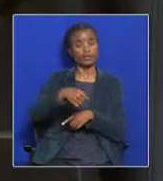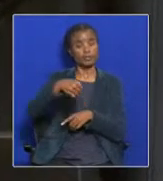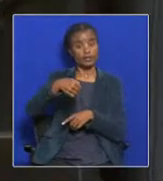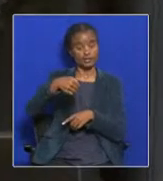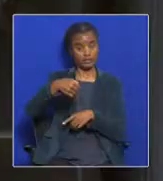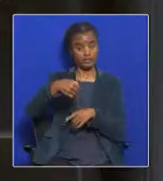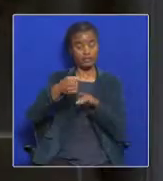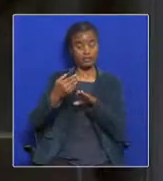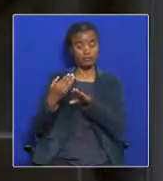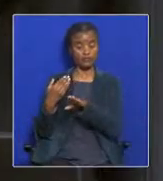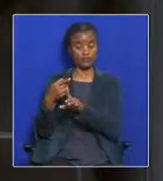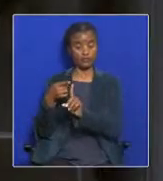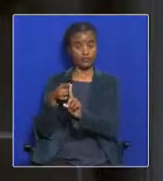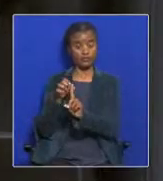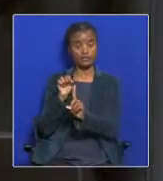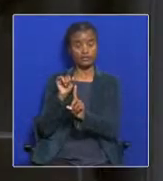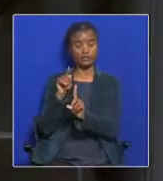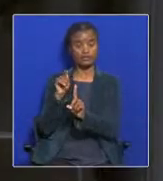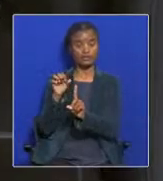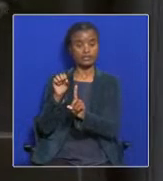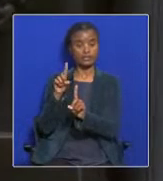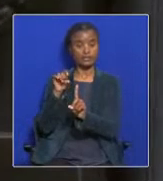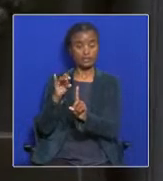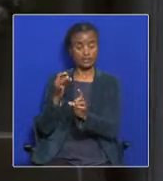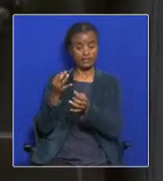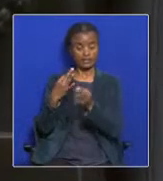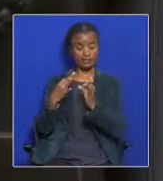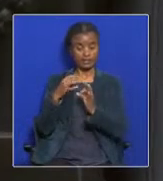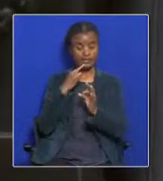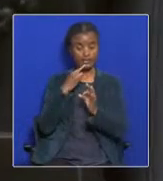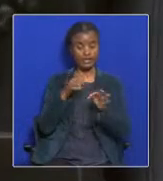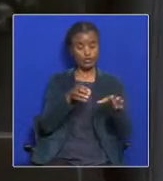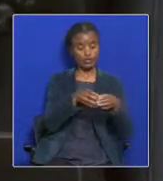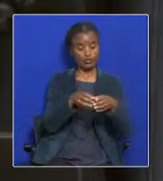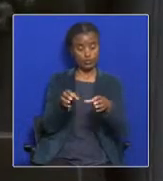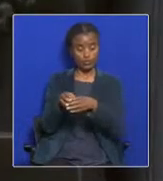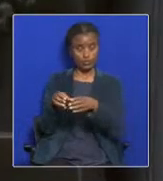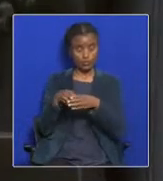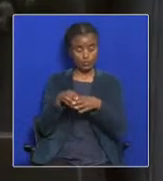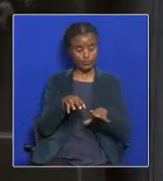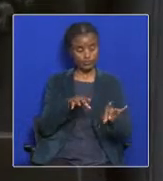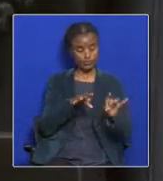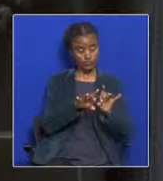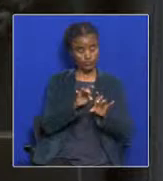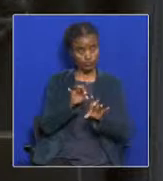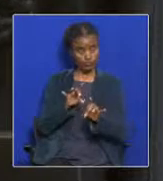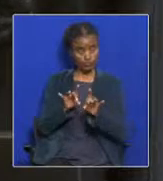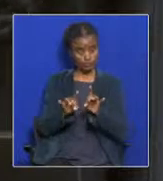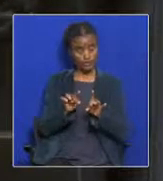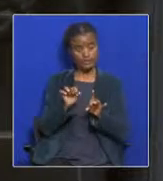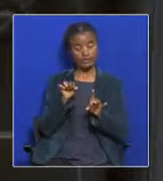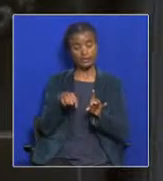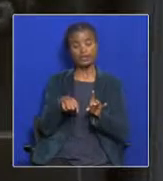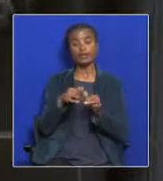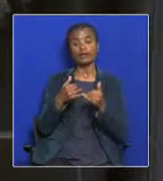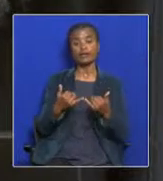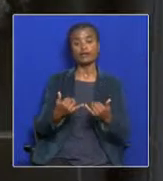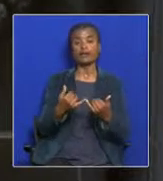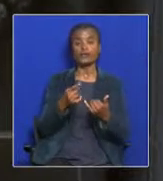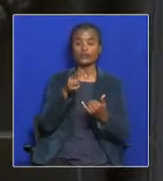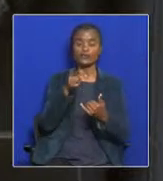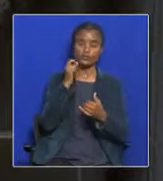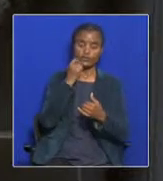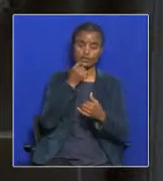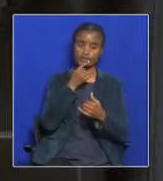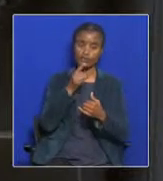would group them and pick randomly from each lot. Now, you say to him, so when I ask you, what did you say to him,